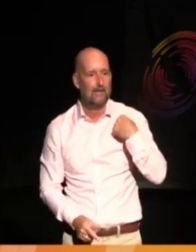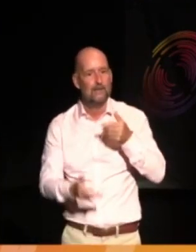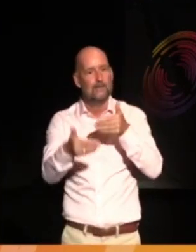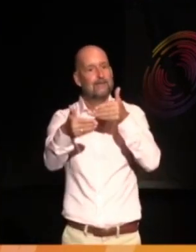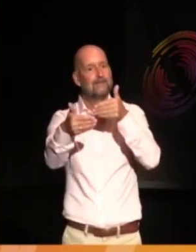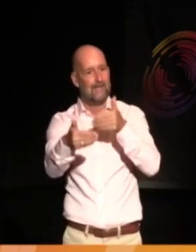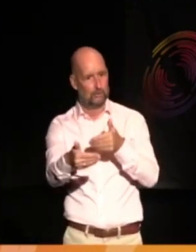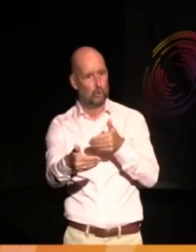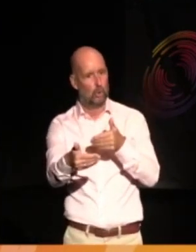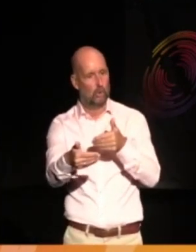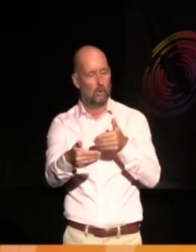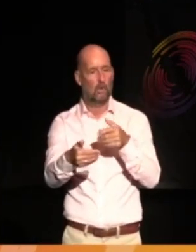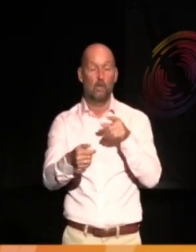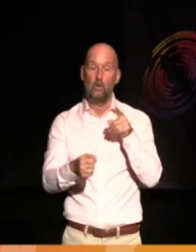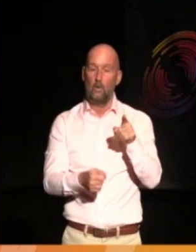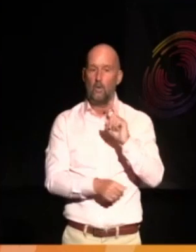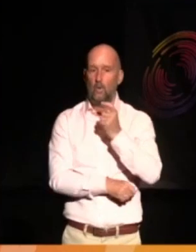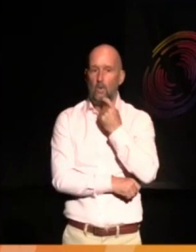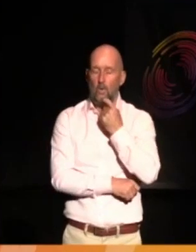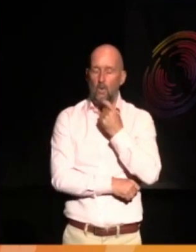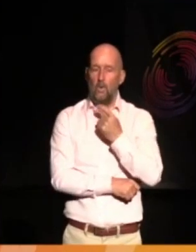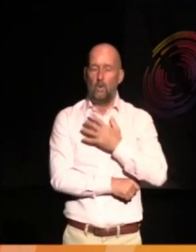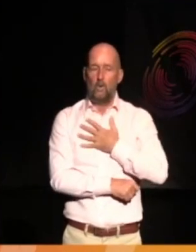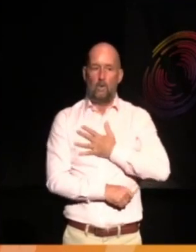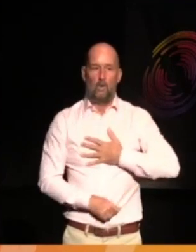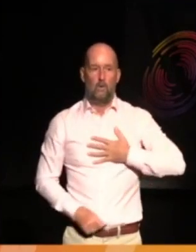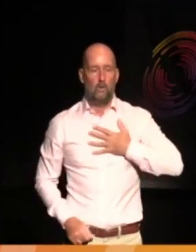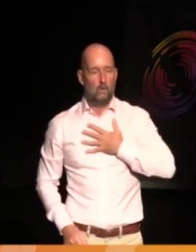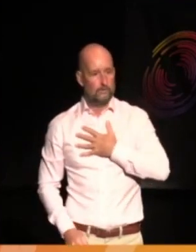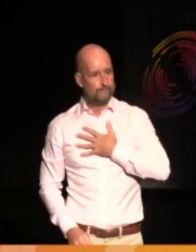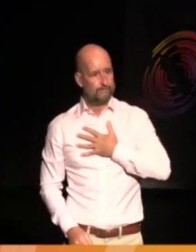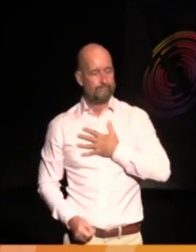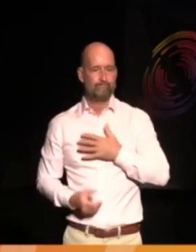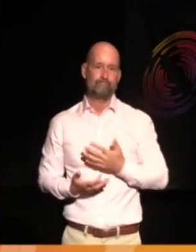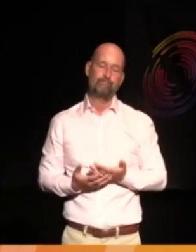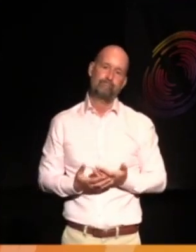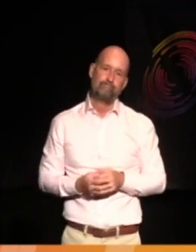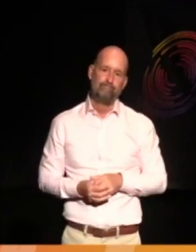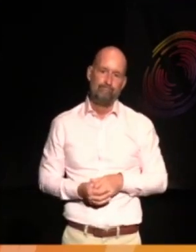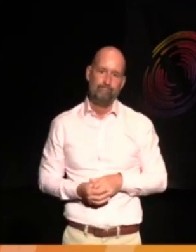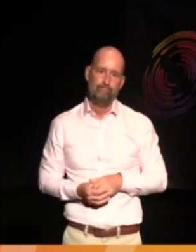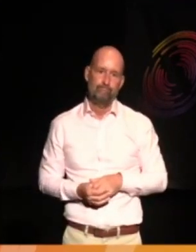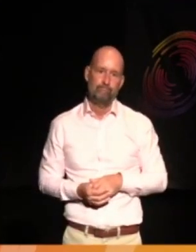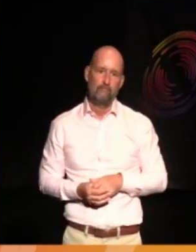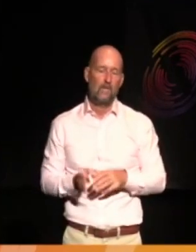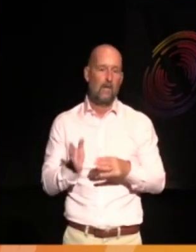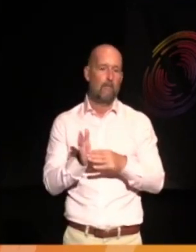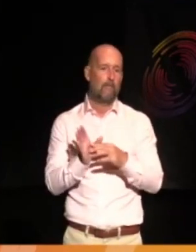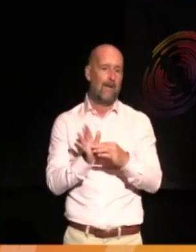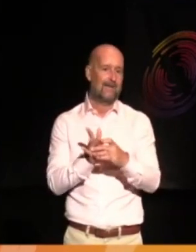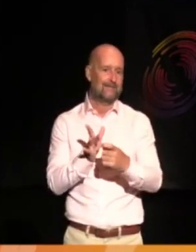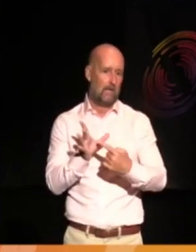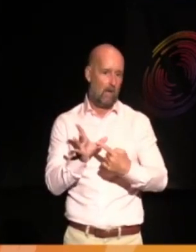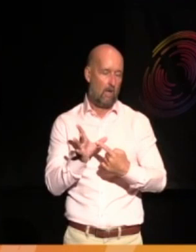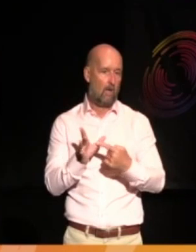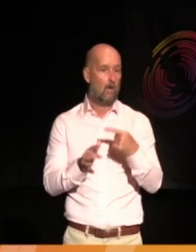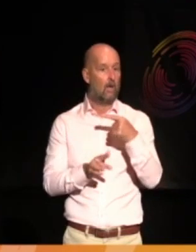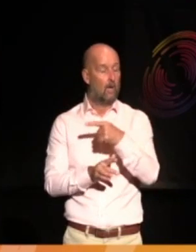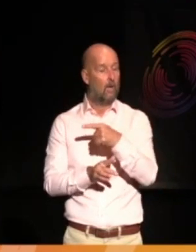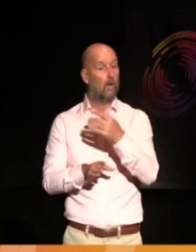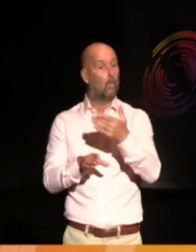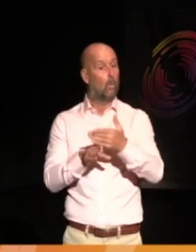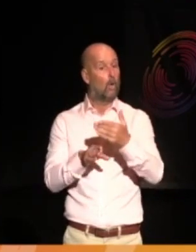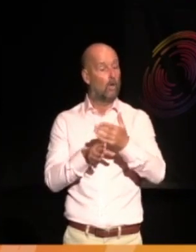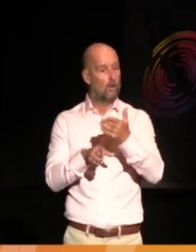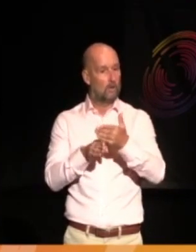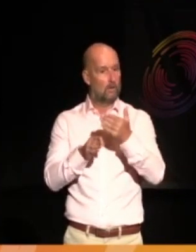session? I mean, that was tough, wasn't it? Because Mazia, who is a judge in